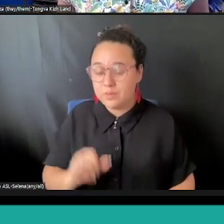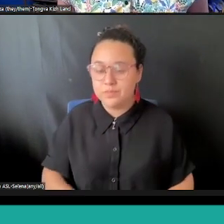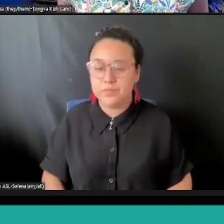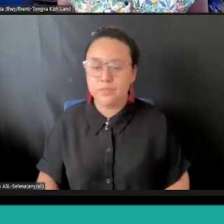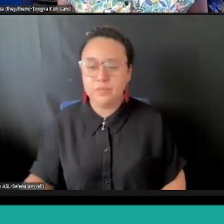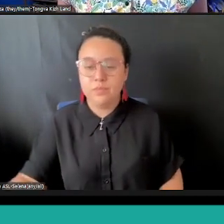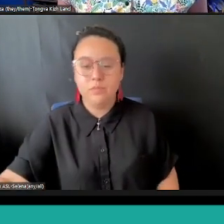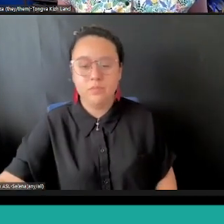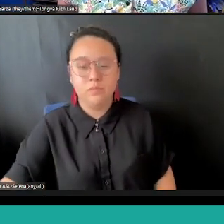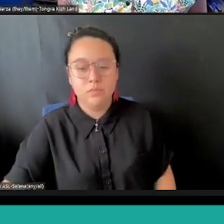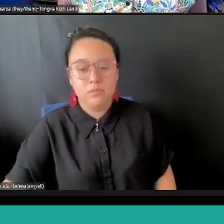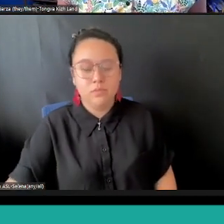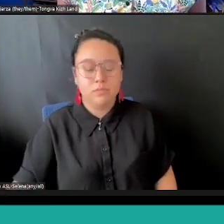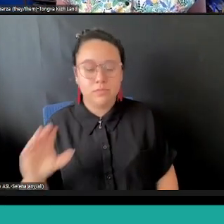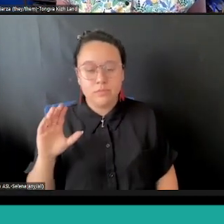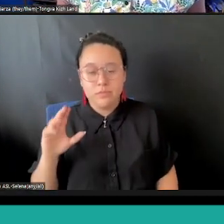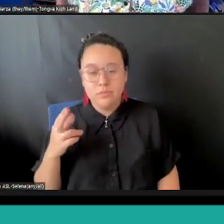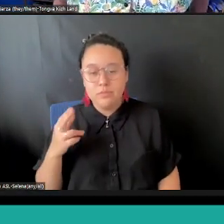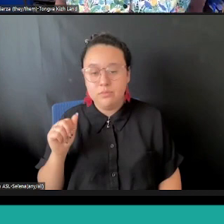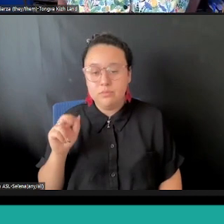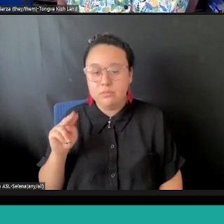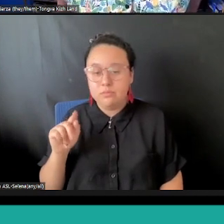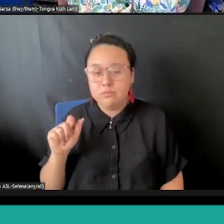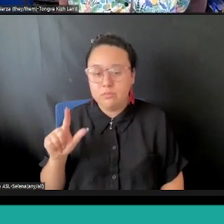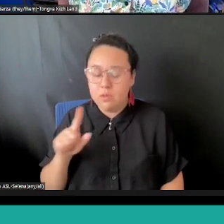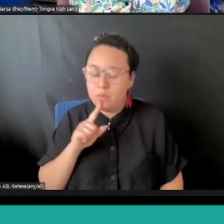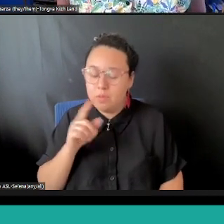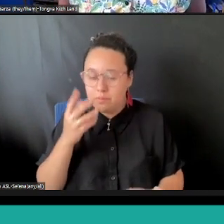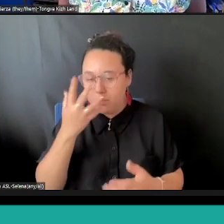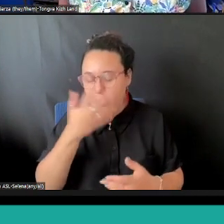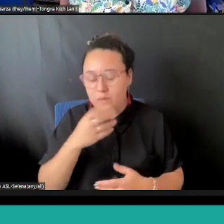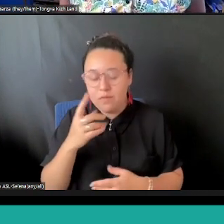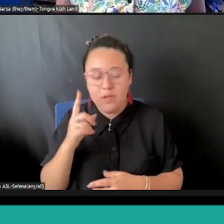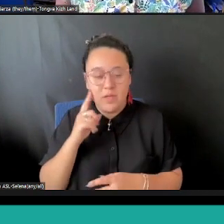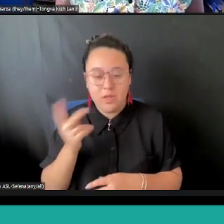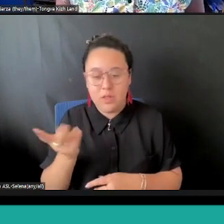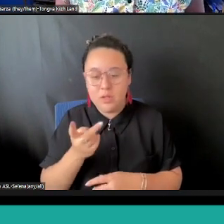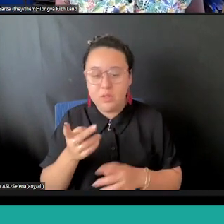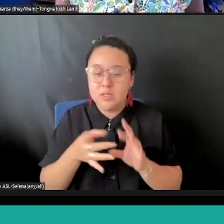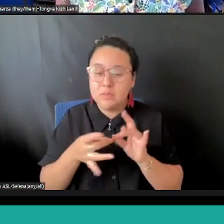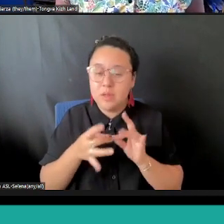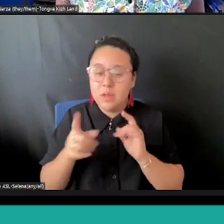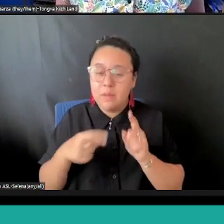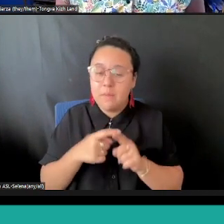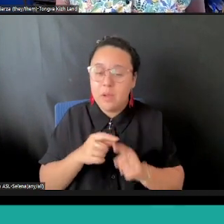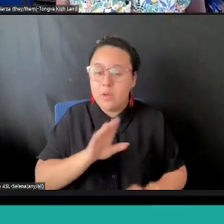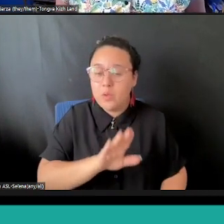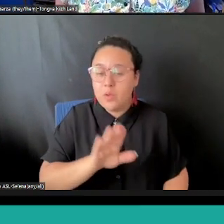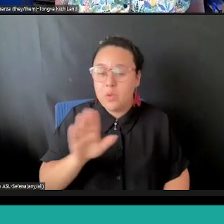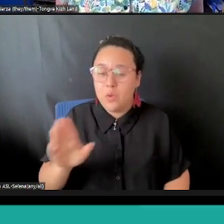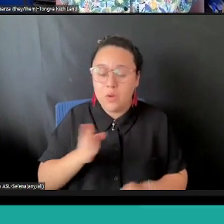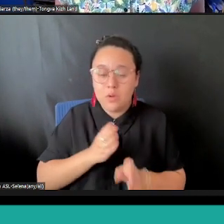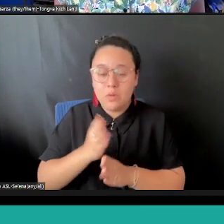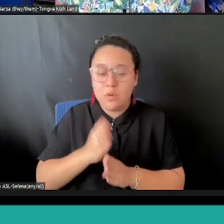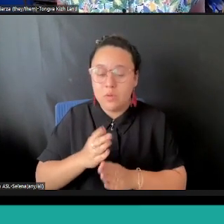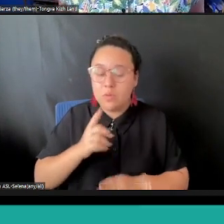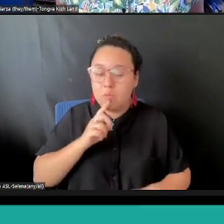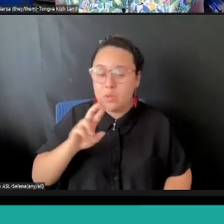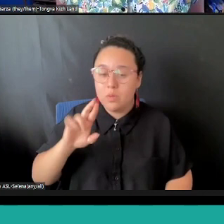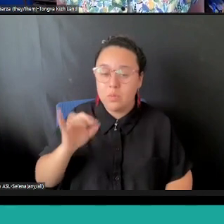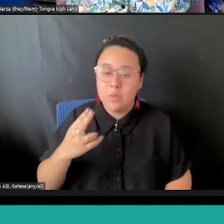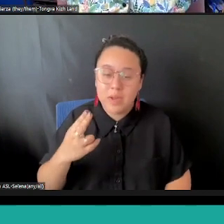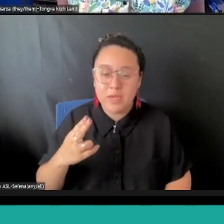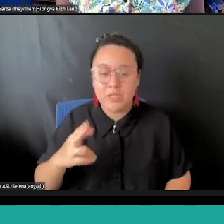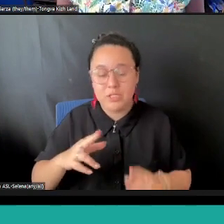Thanks so much. It's so beautiful to hear you both sort of talk about your careers and just how sort of rich and diverse